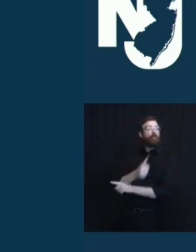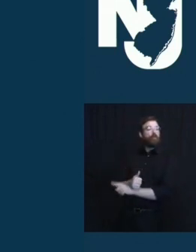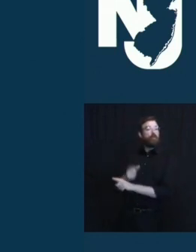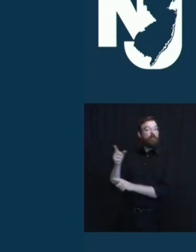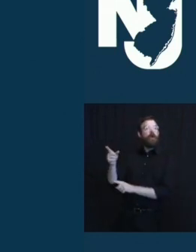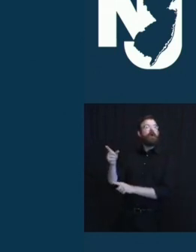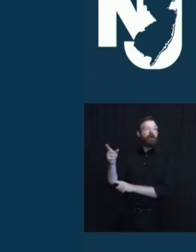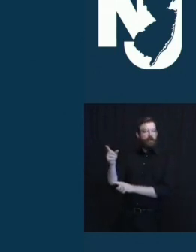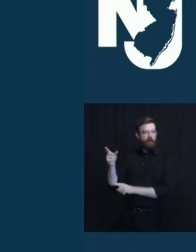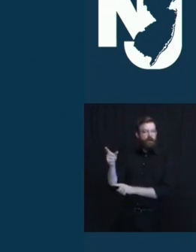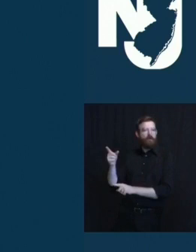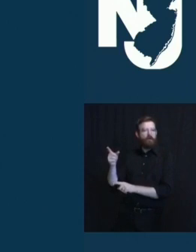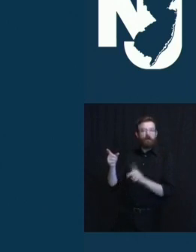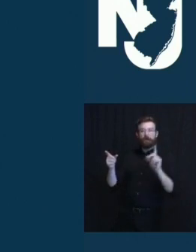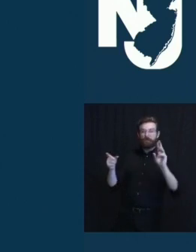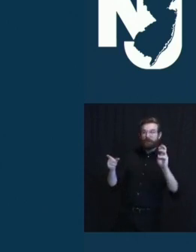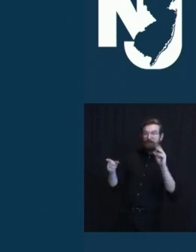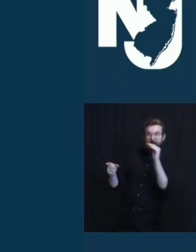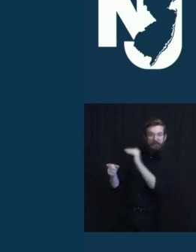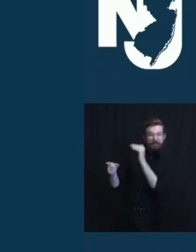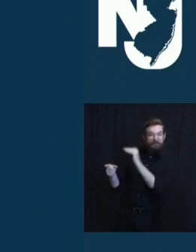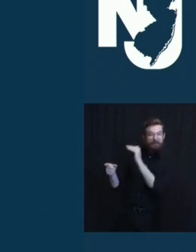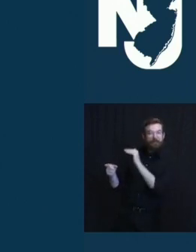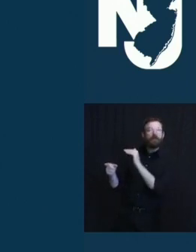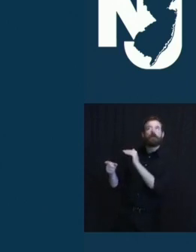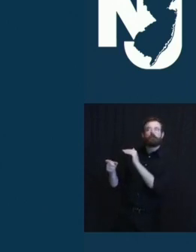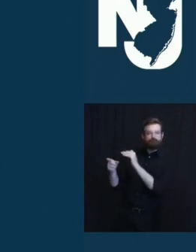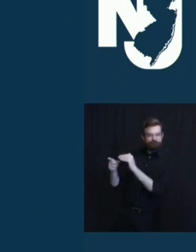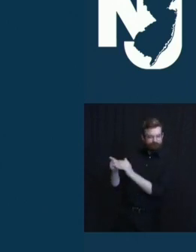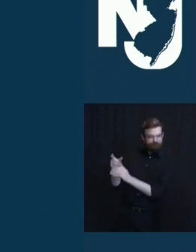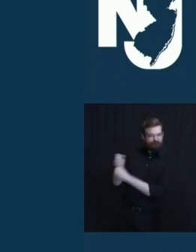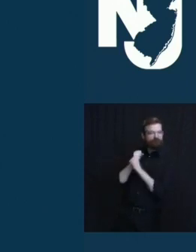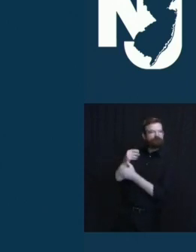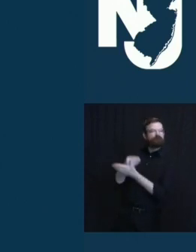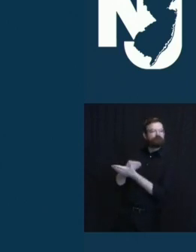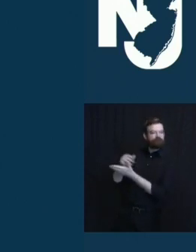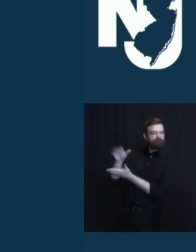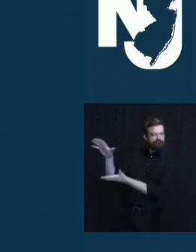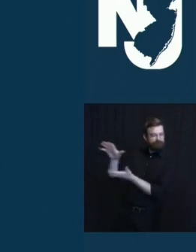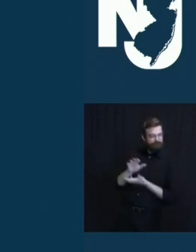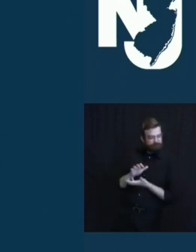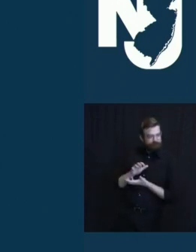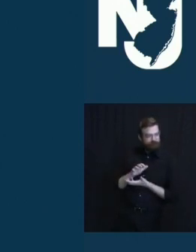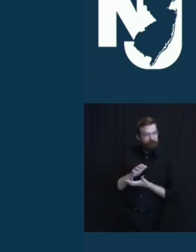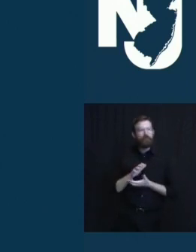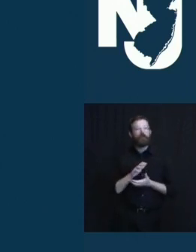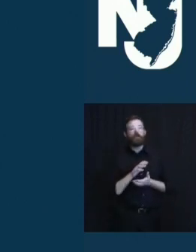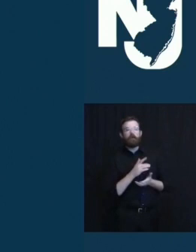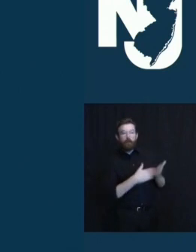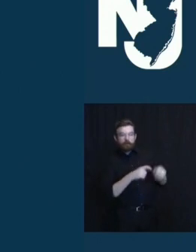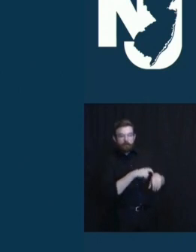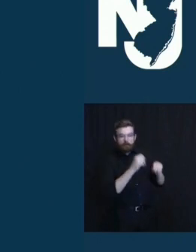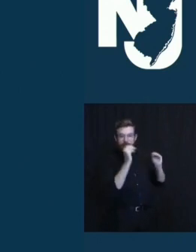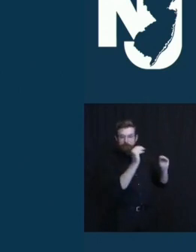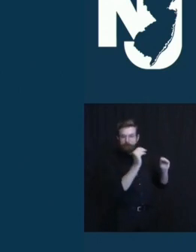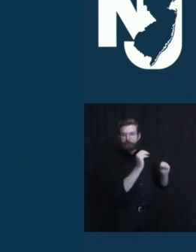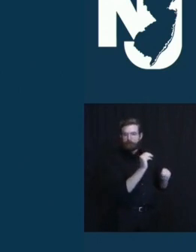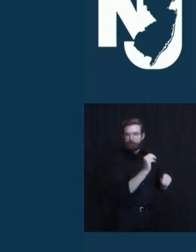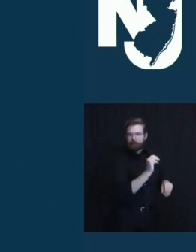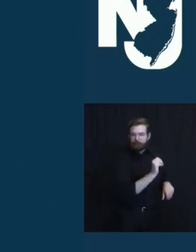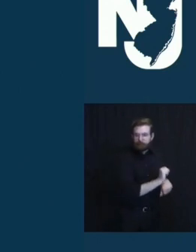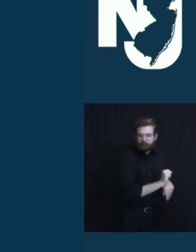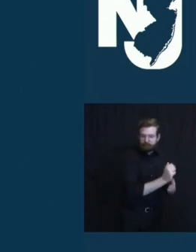meet costs for operations, marketing, and to purchase new equipment and make building repairs. So when it's safe for his students to return, he'll be